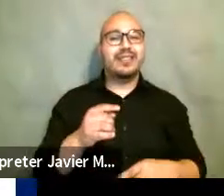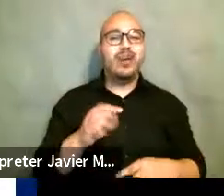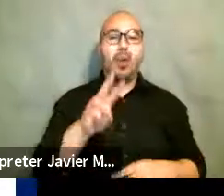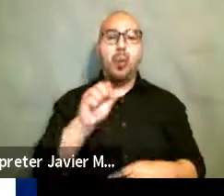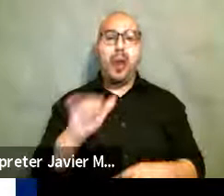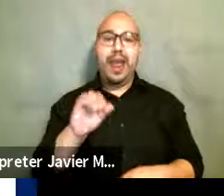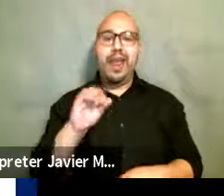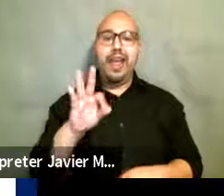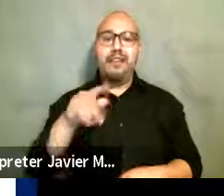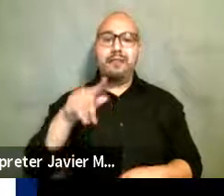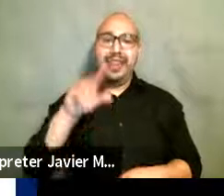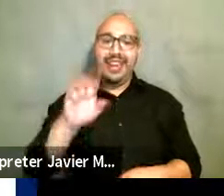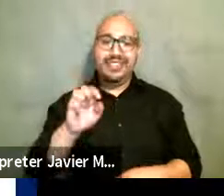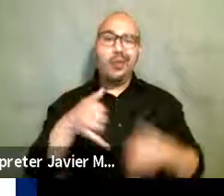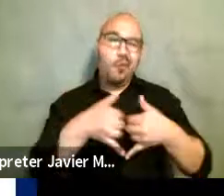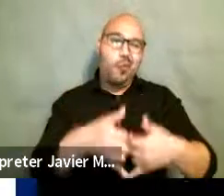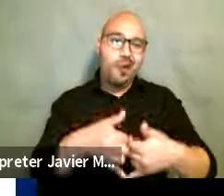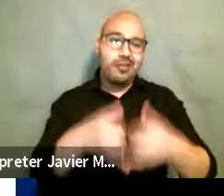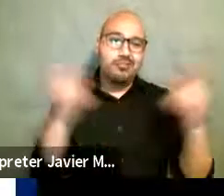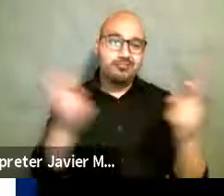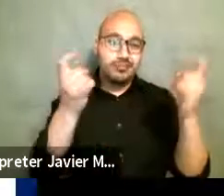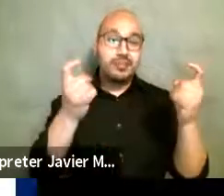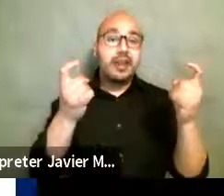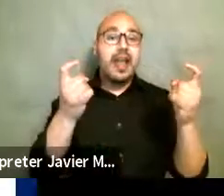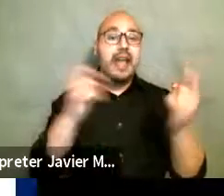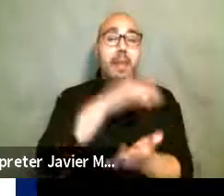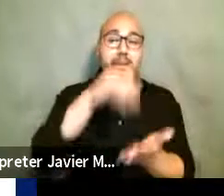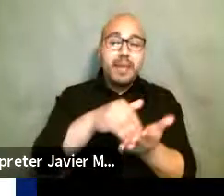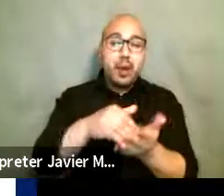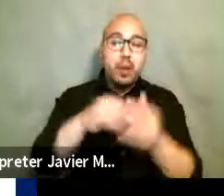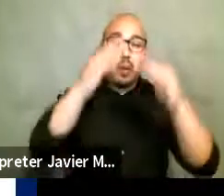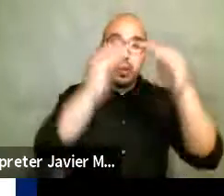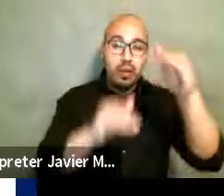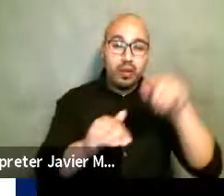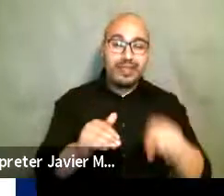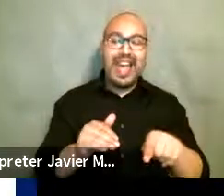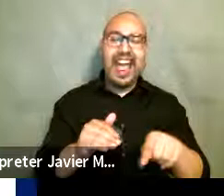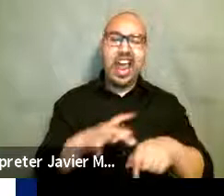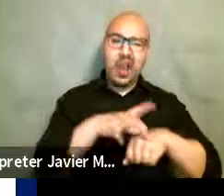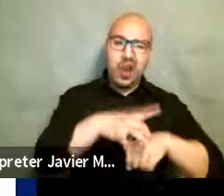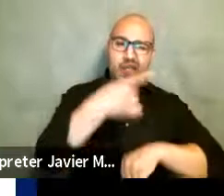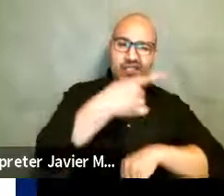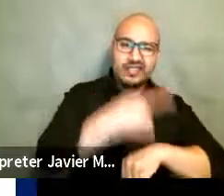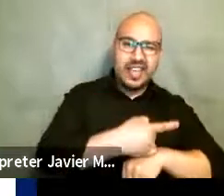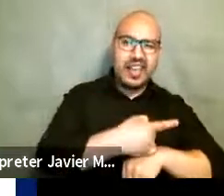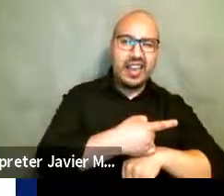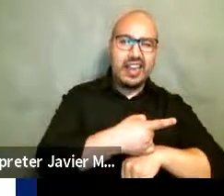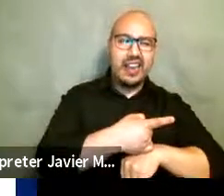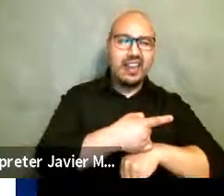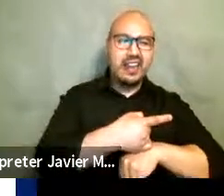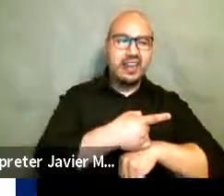And then the middle one is, I'm pretty sure, of Earth Day. And that we